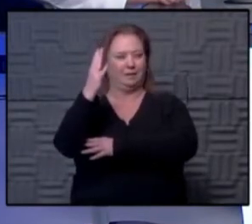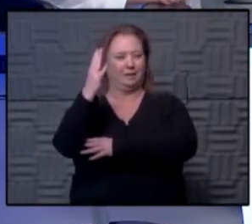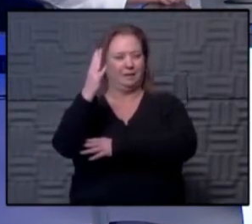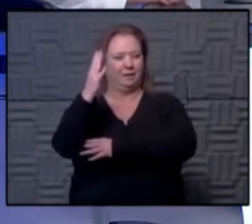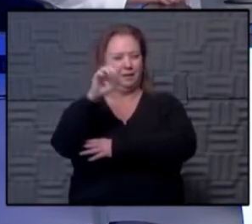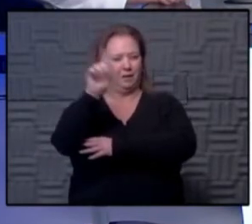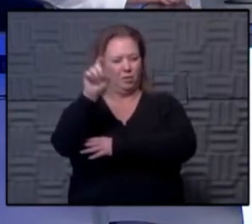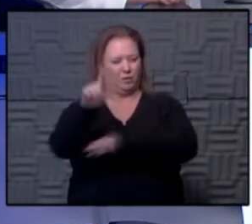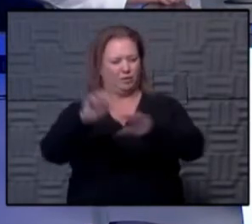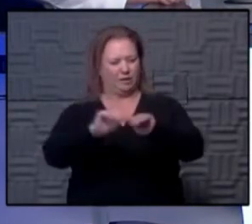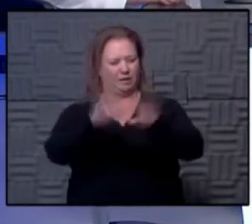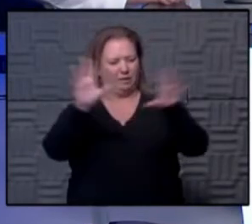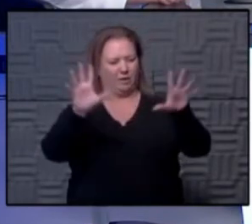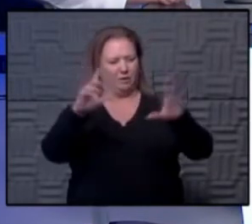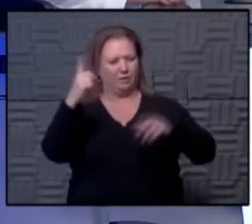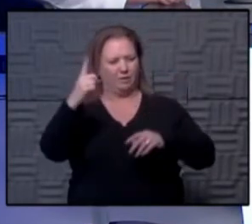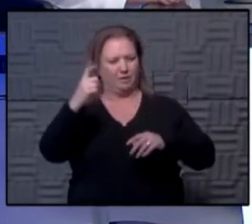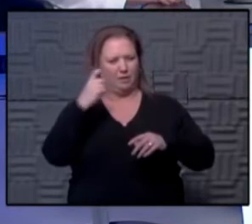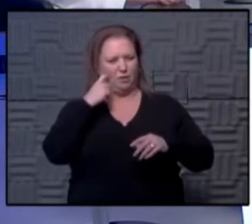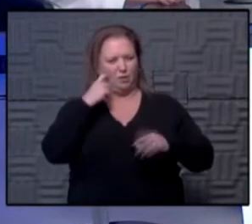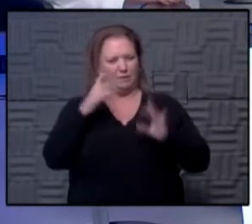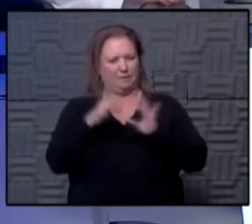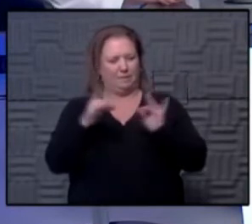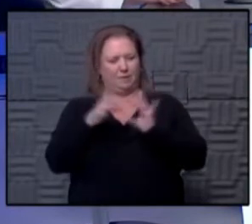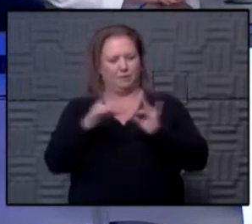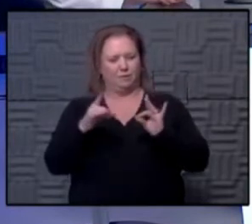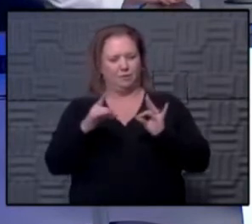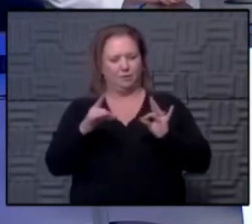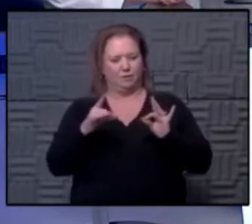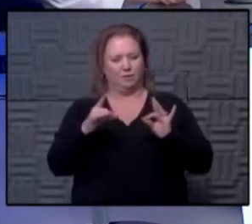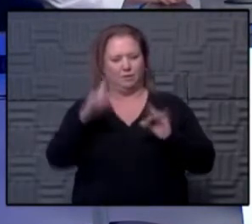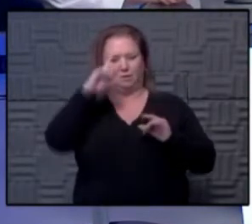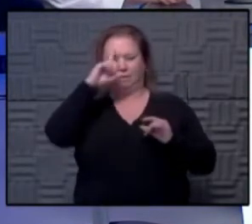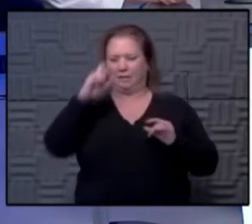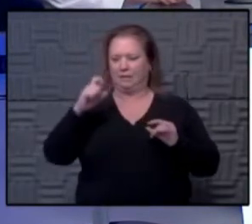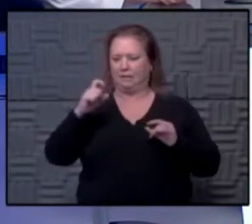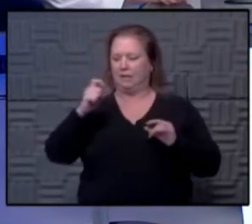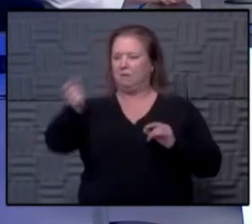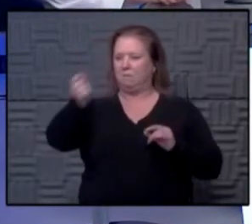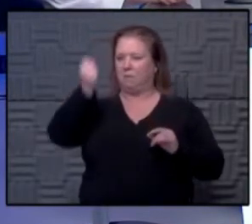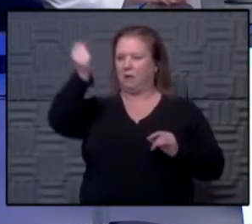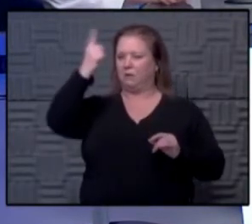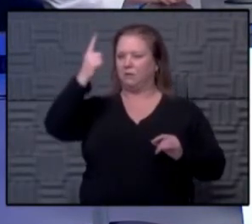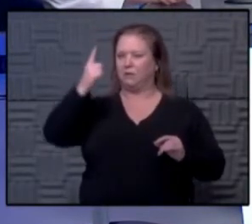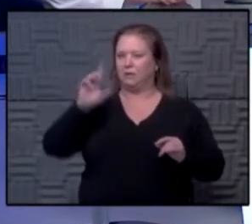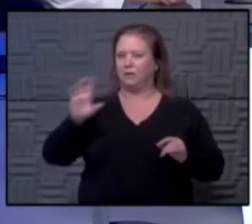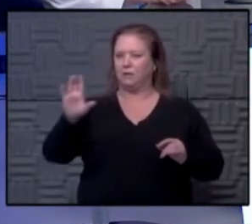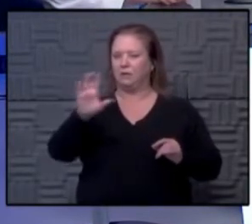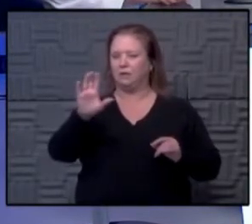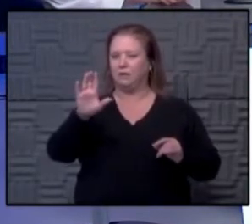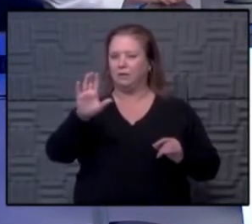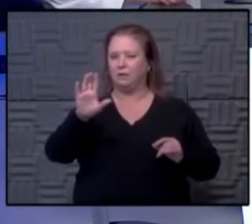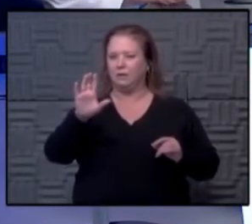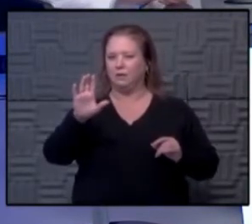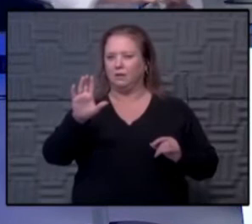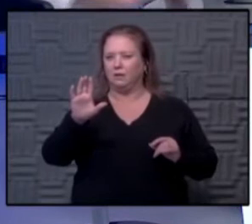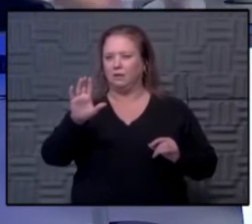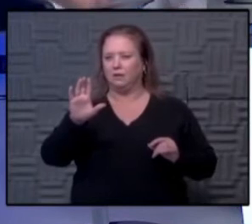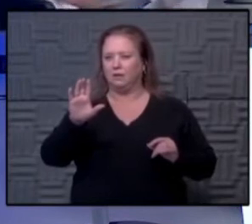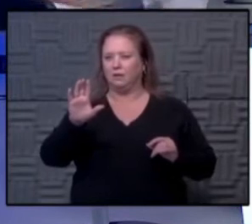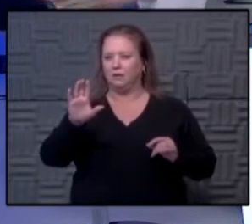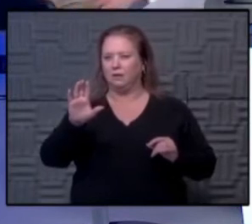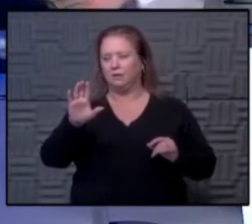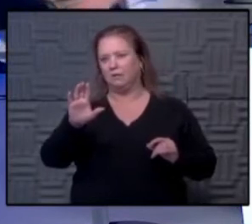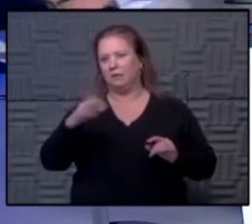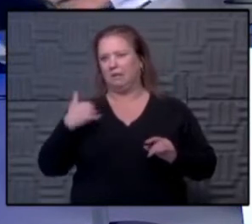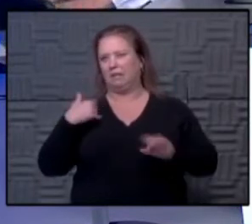wanted to get clarification on something that was just said, because I was under the impression from call several, maybe